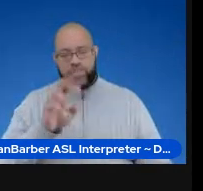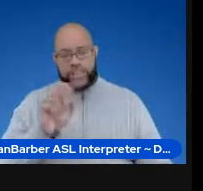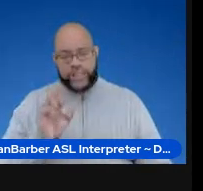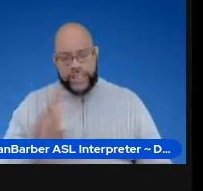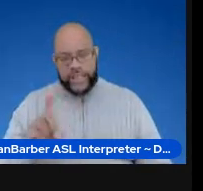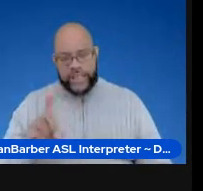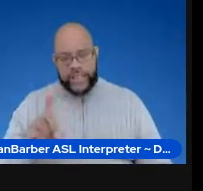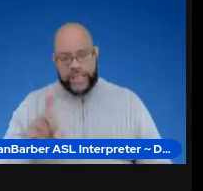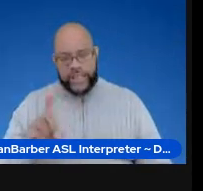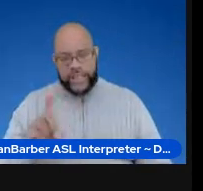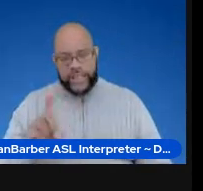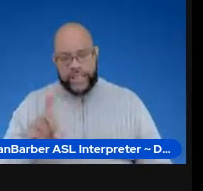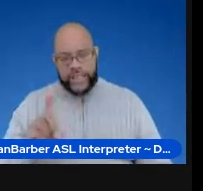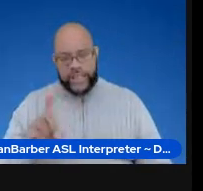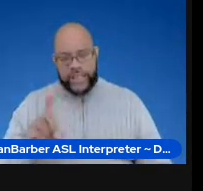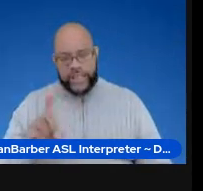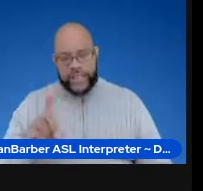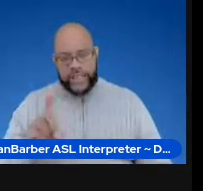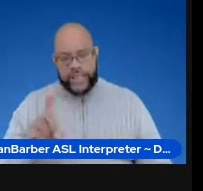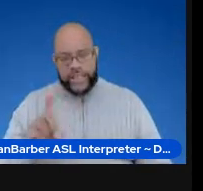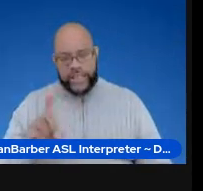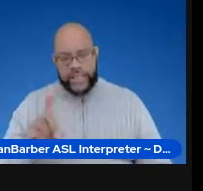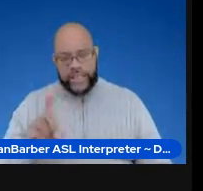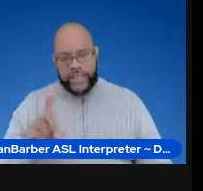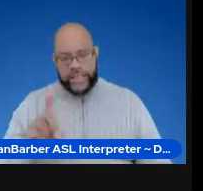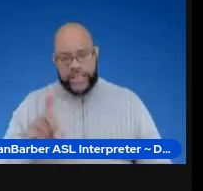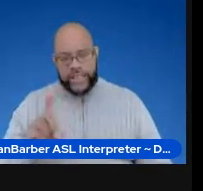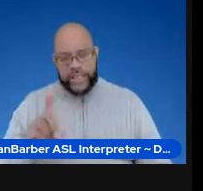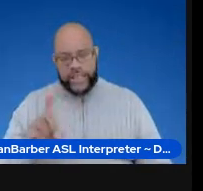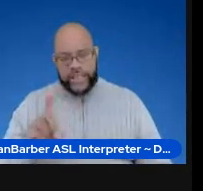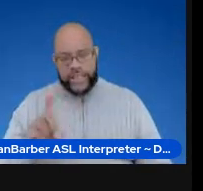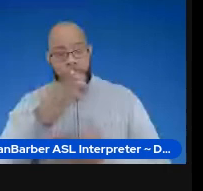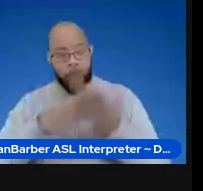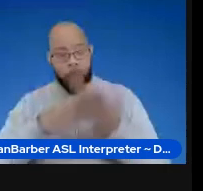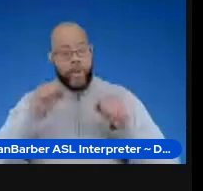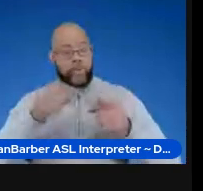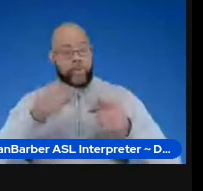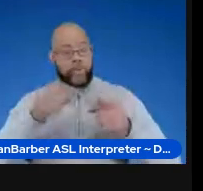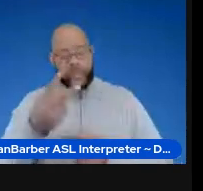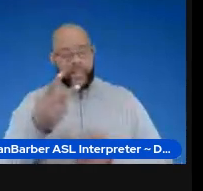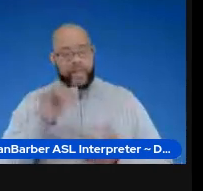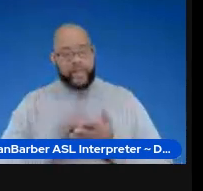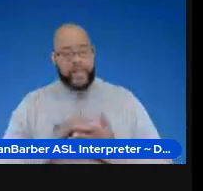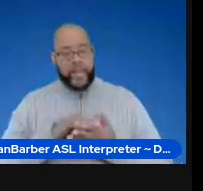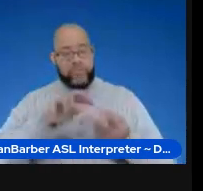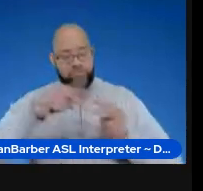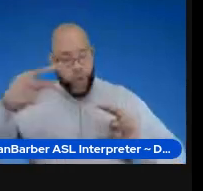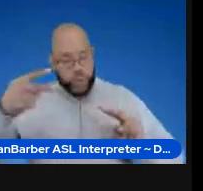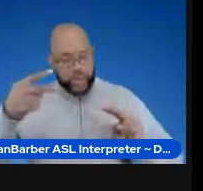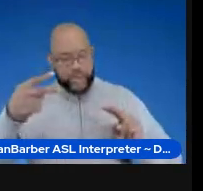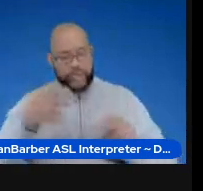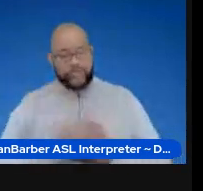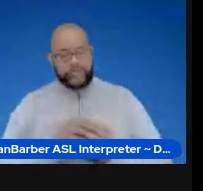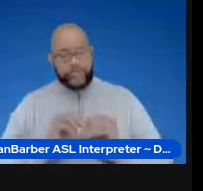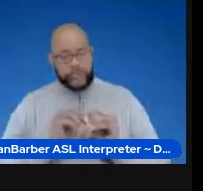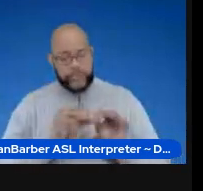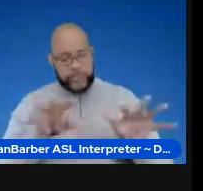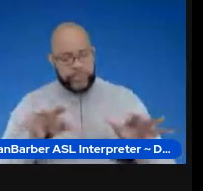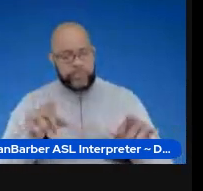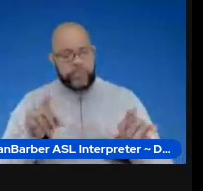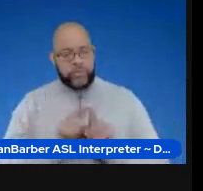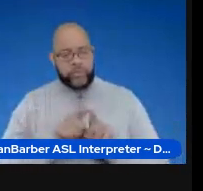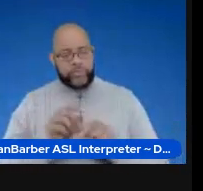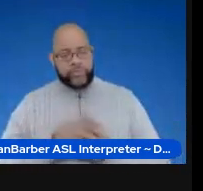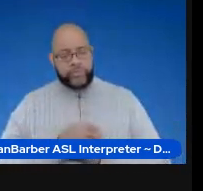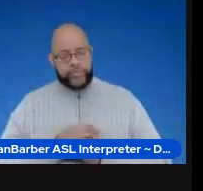cytosolic portion. And we were able to observe the protein being secreted as well as being a